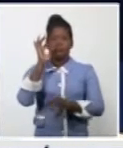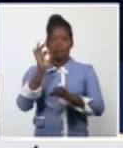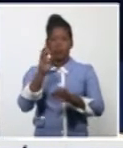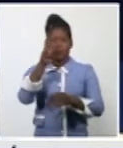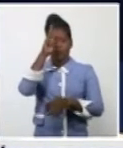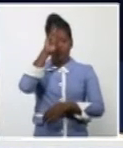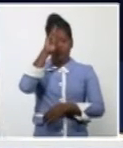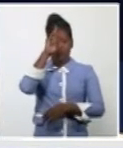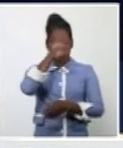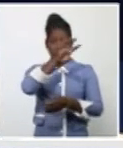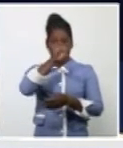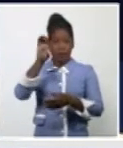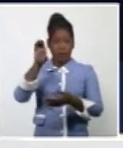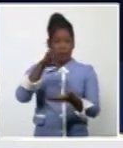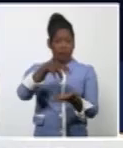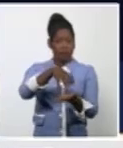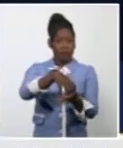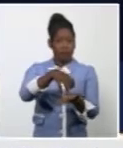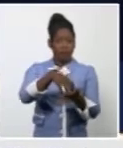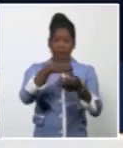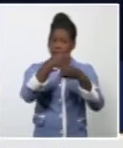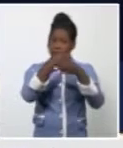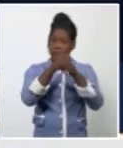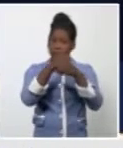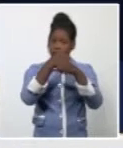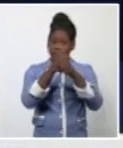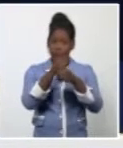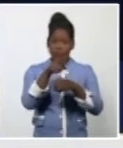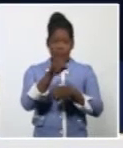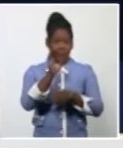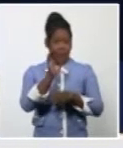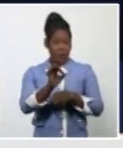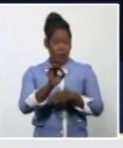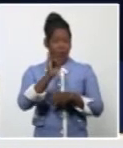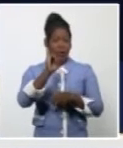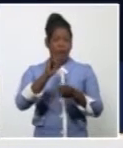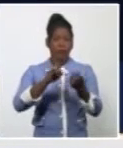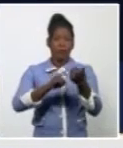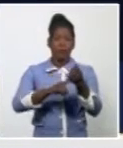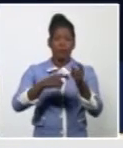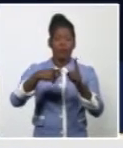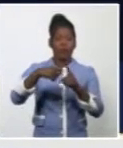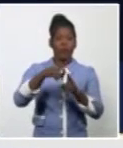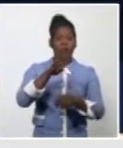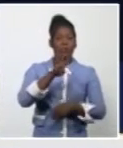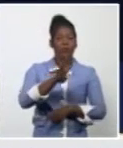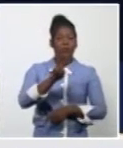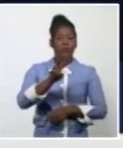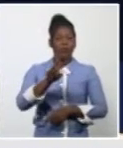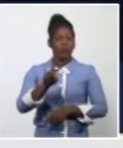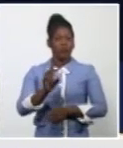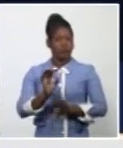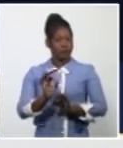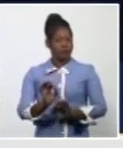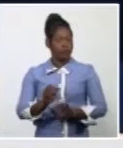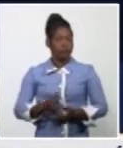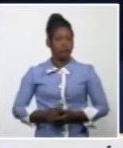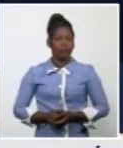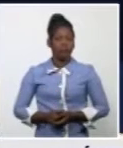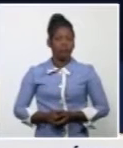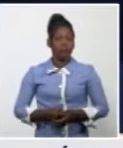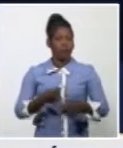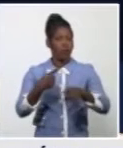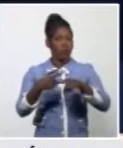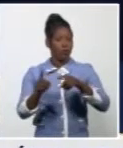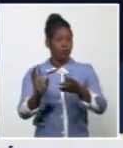1,363 samples were tested for SARS-CoV-2 virus and COVID-19. In the Pedro Correa Institute